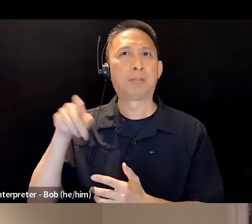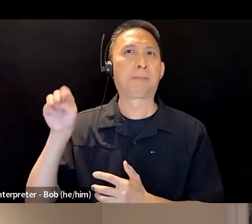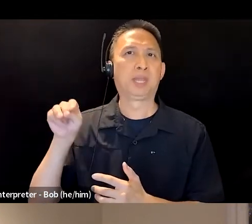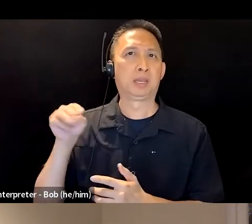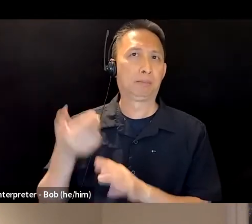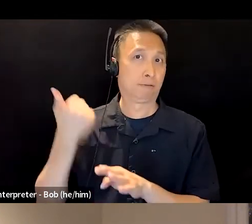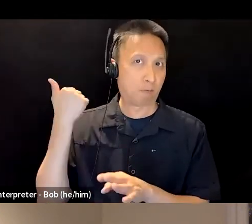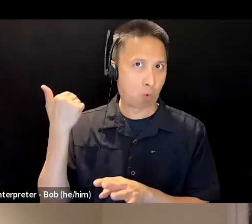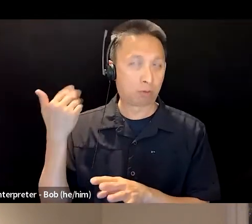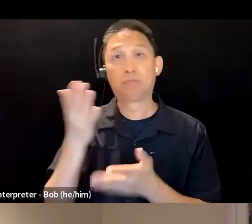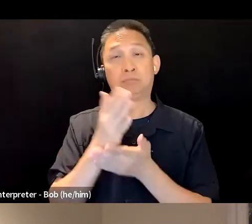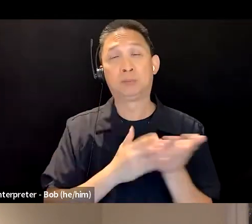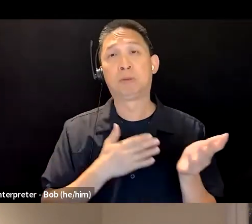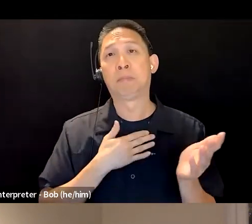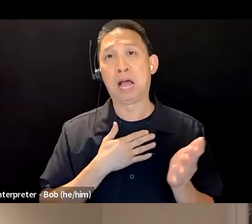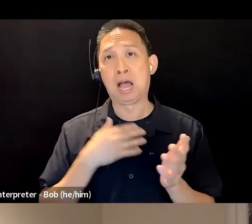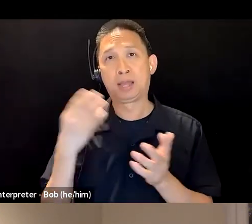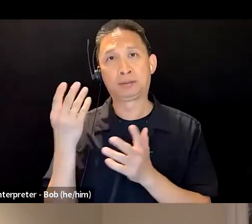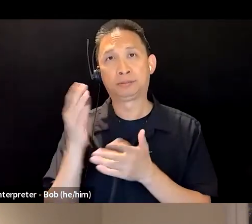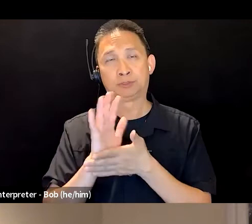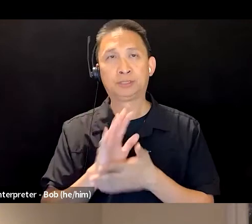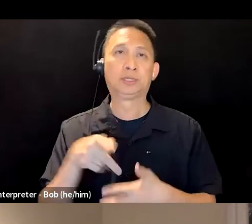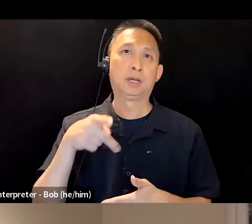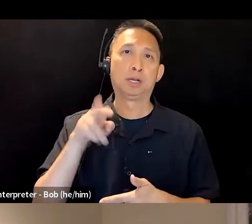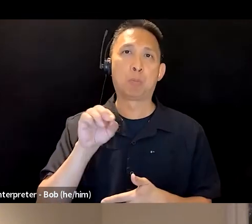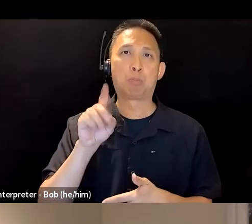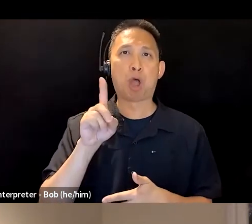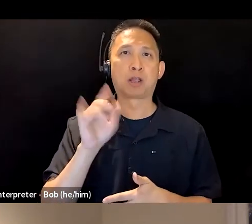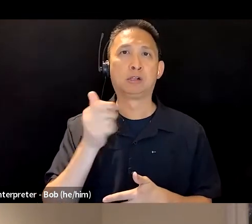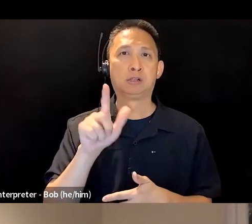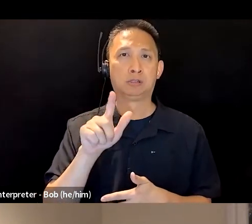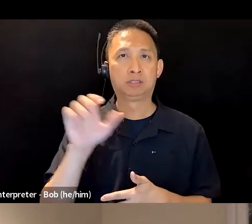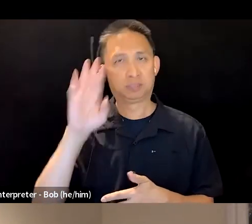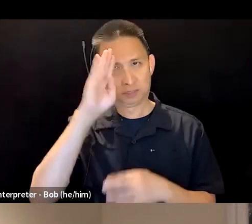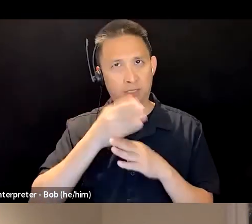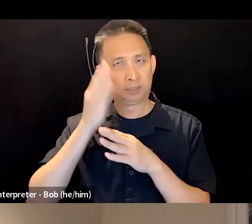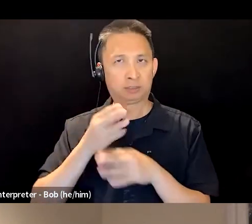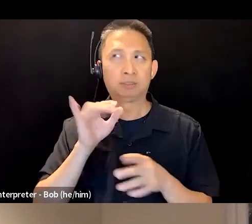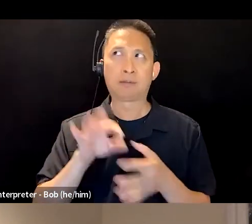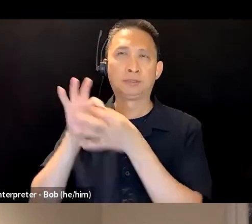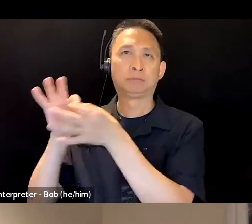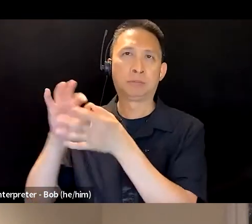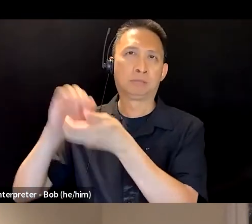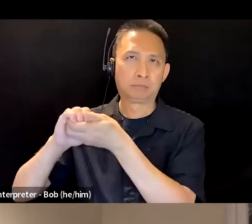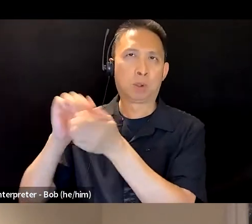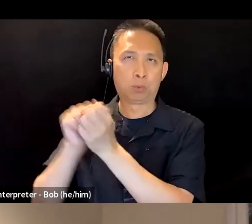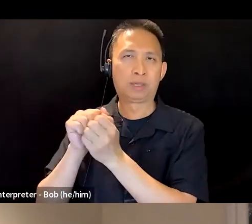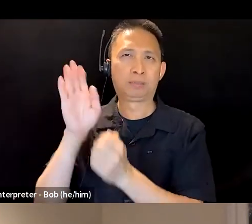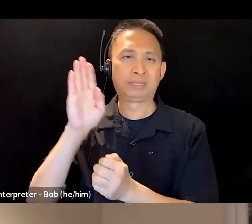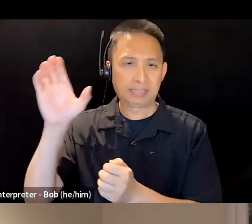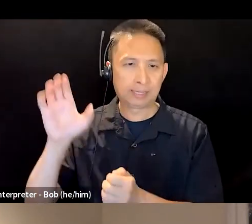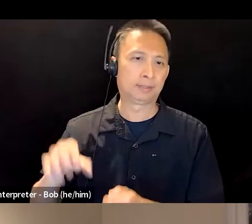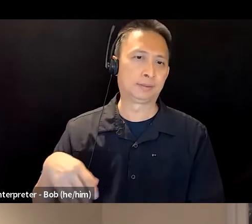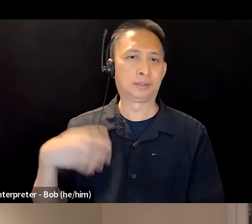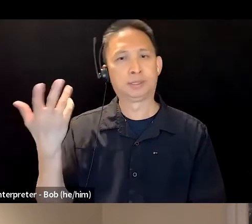of, like, Prodigal Sons was in co-production with CBC and BBC. Storyville.